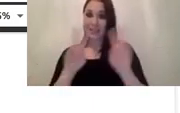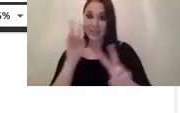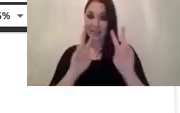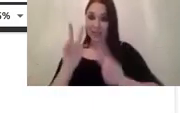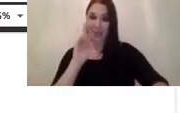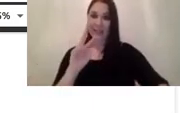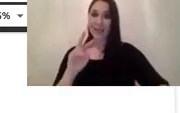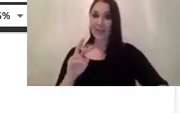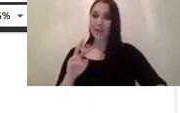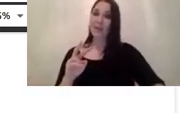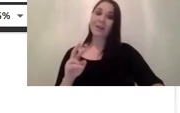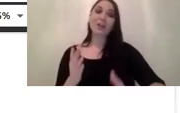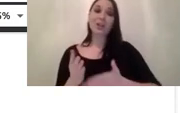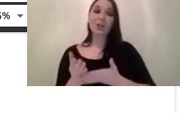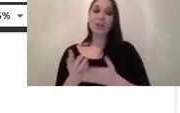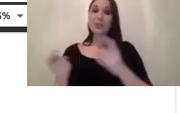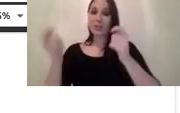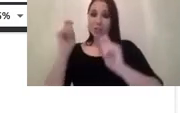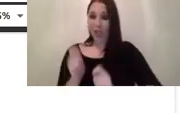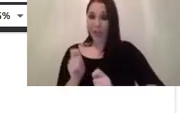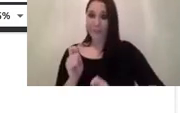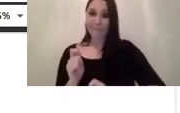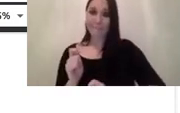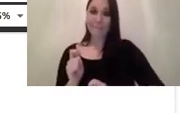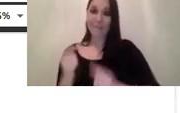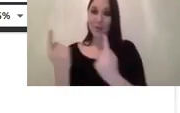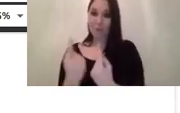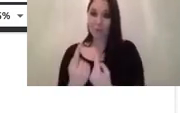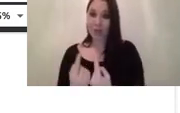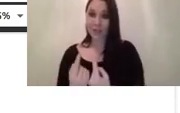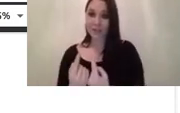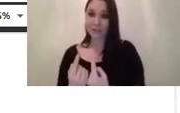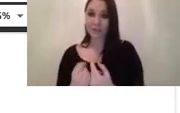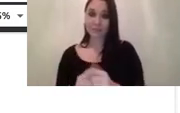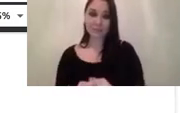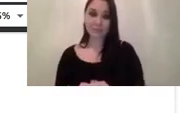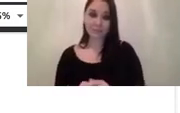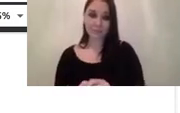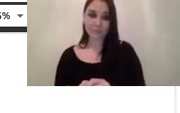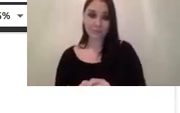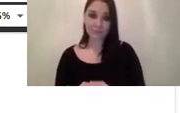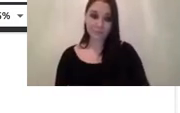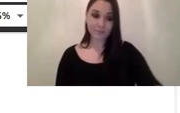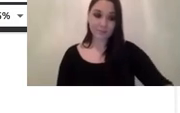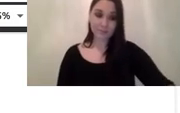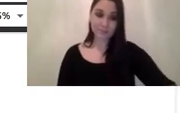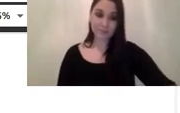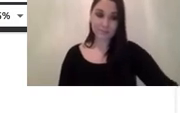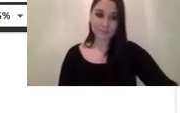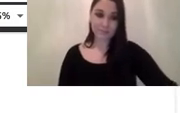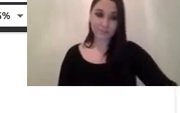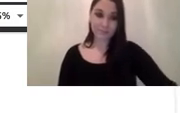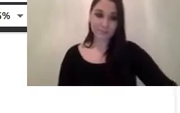the shape the the silhouette of the objects and also uh bar lights